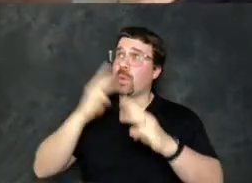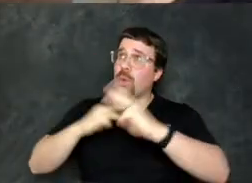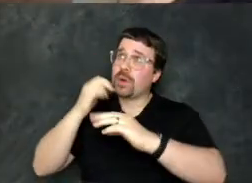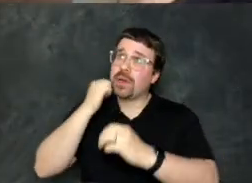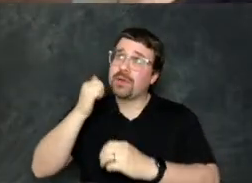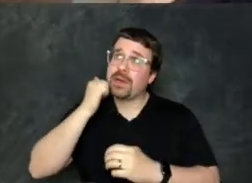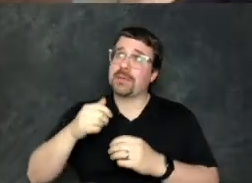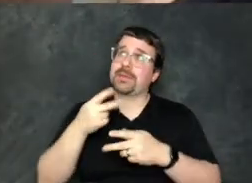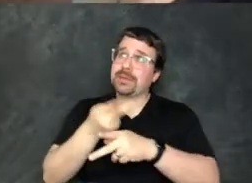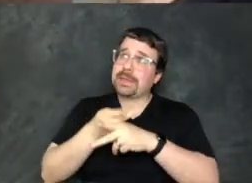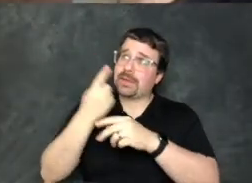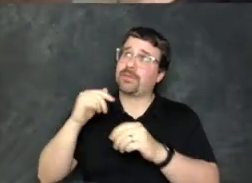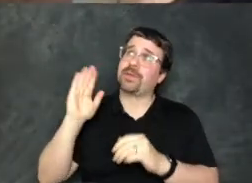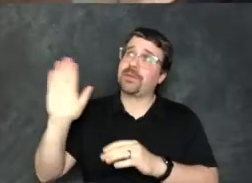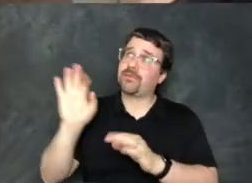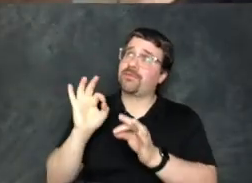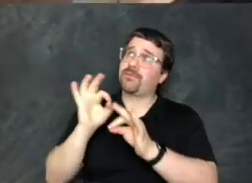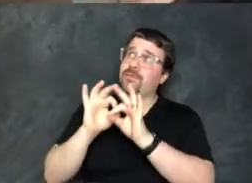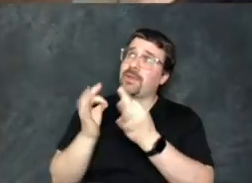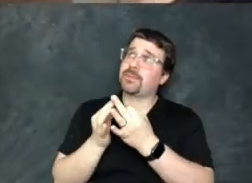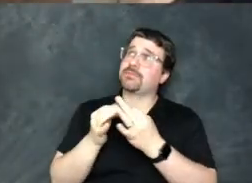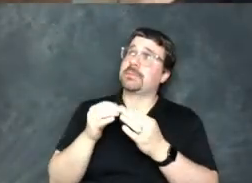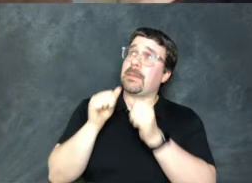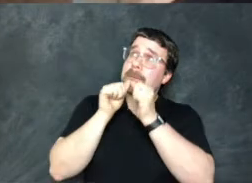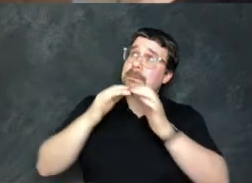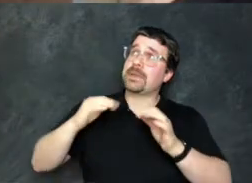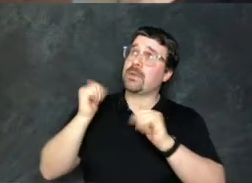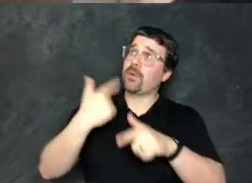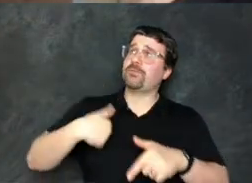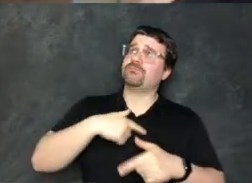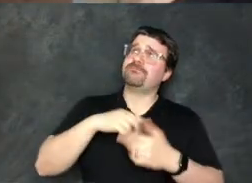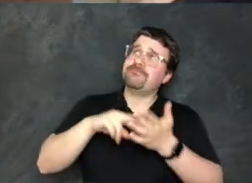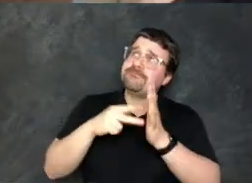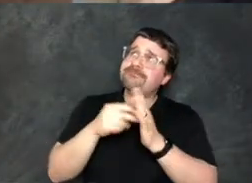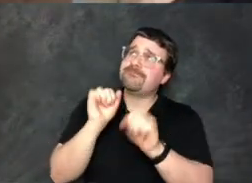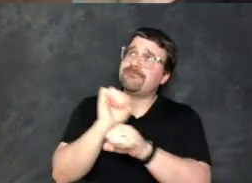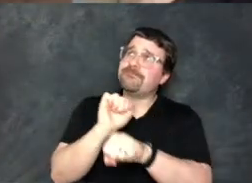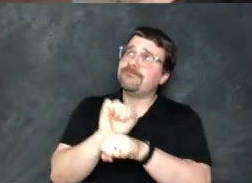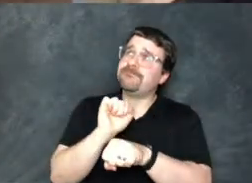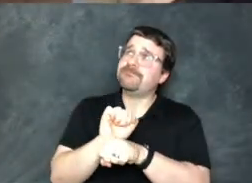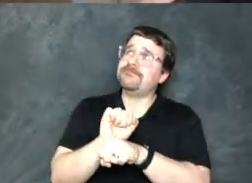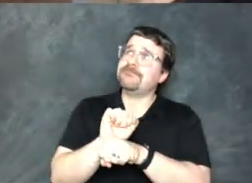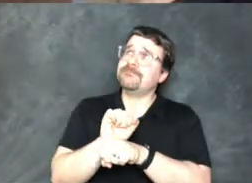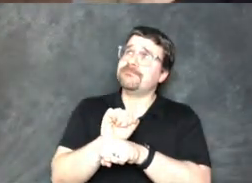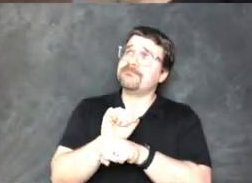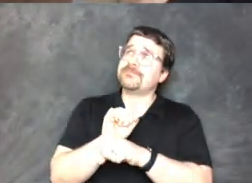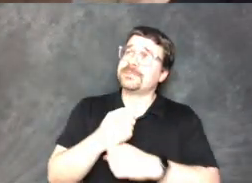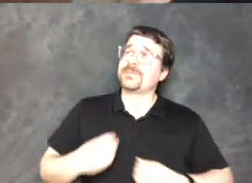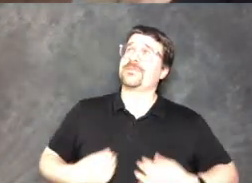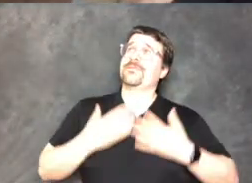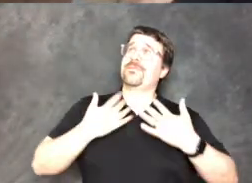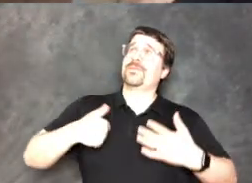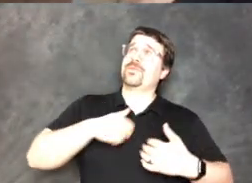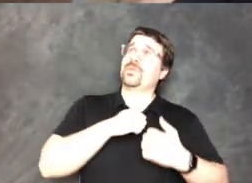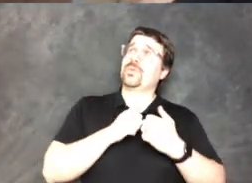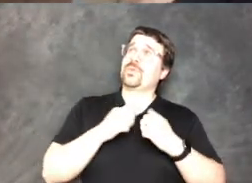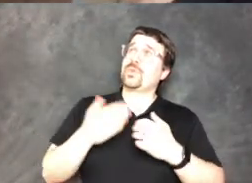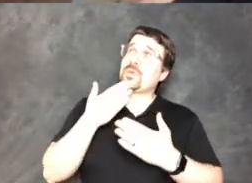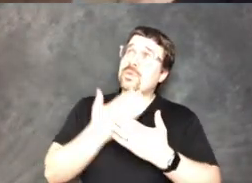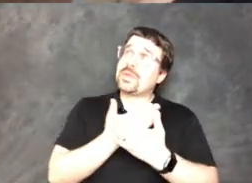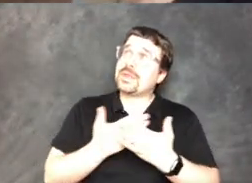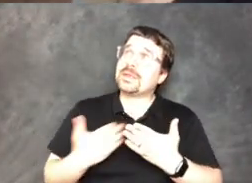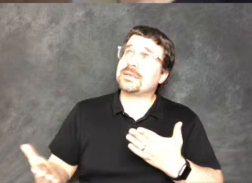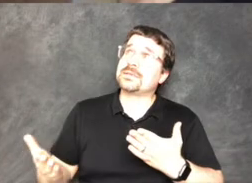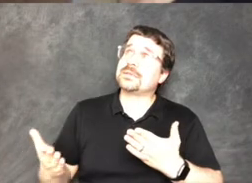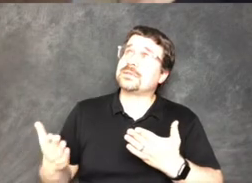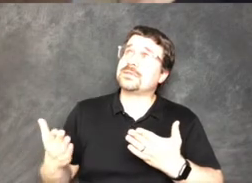each day how they will care for their families. Bless us all with the meaningful work and fill us with